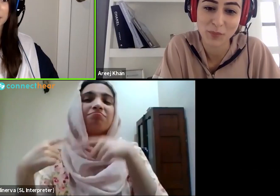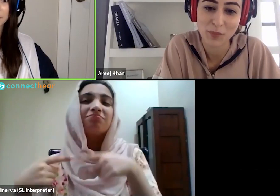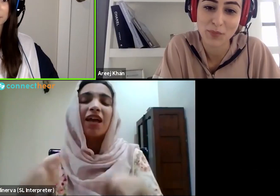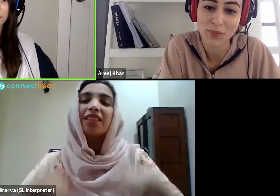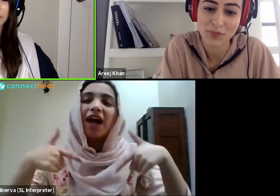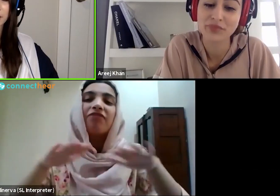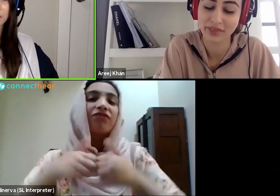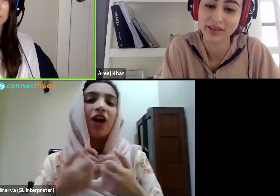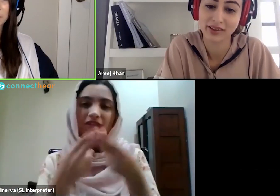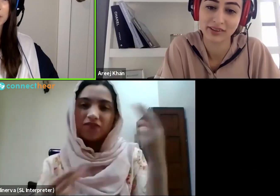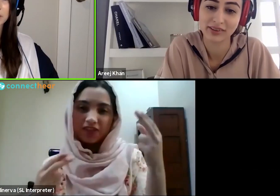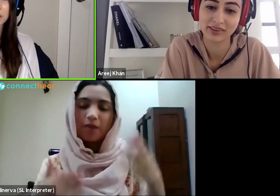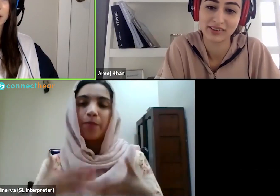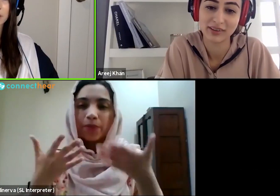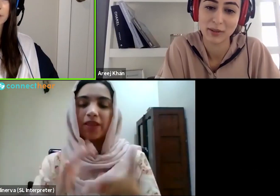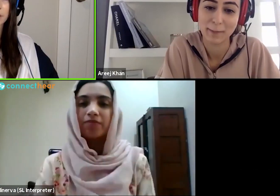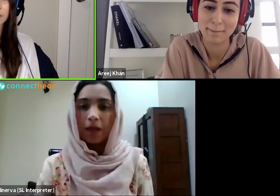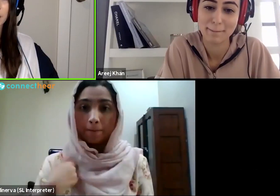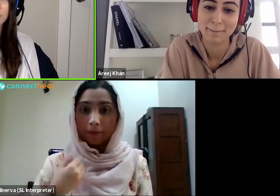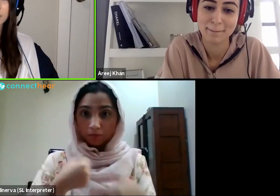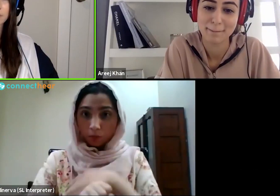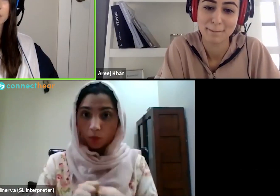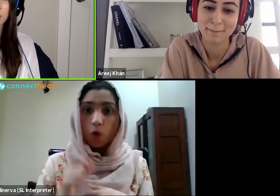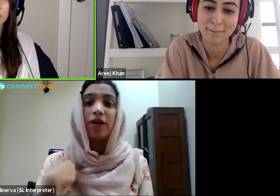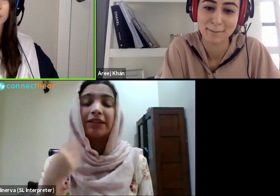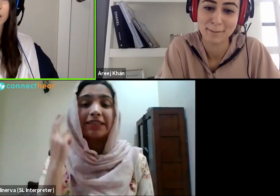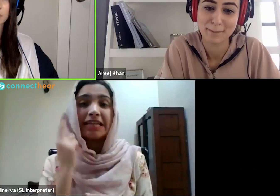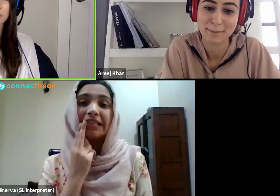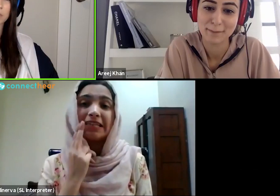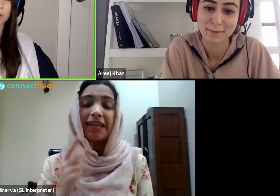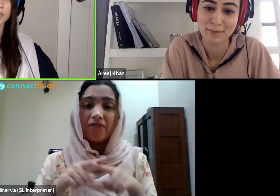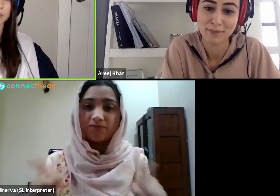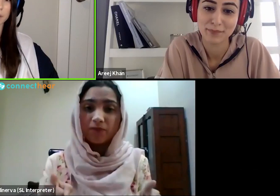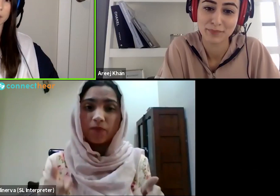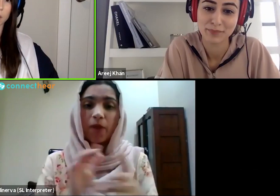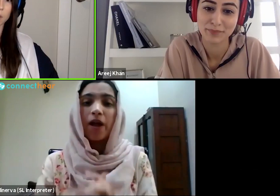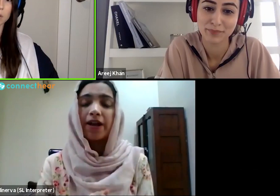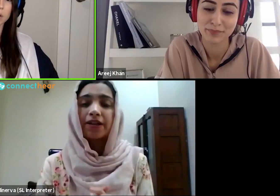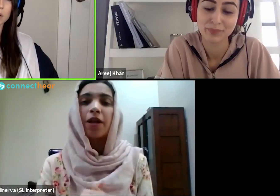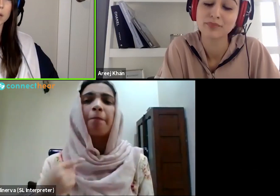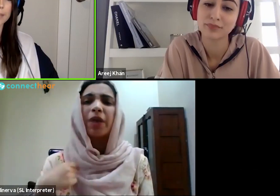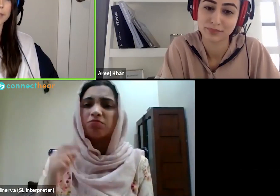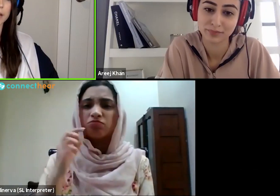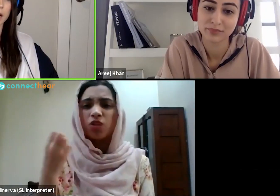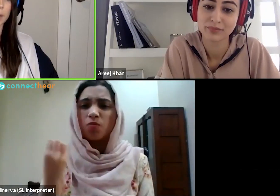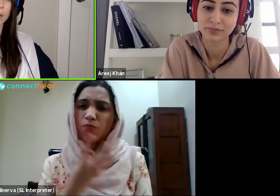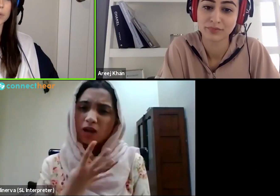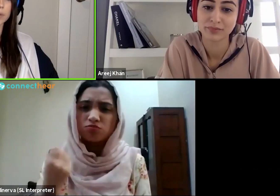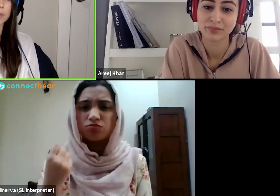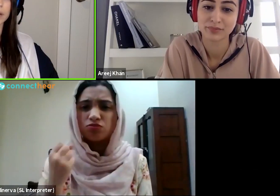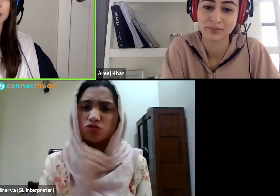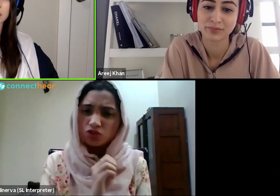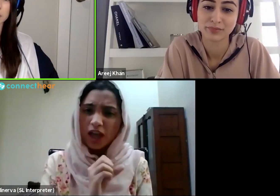completely deaf, and my parents did not figure out that I was deaf till I was around 4 to 6 months old. And then I